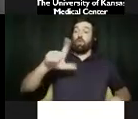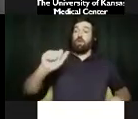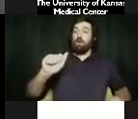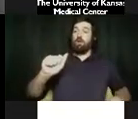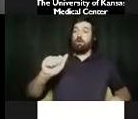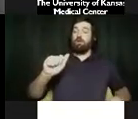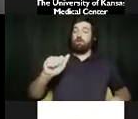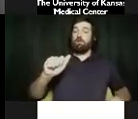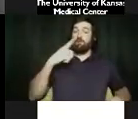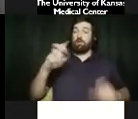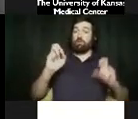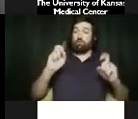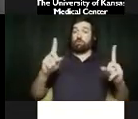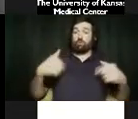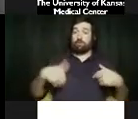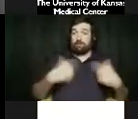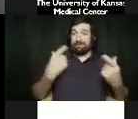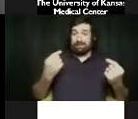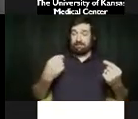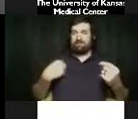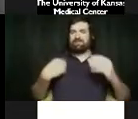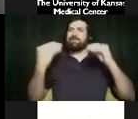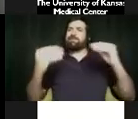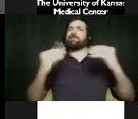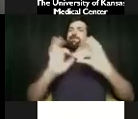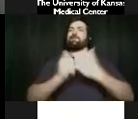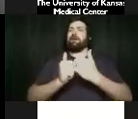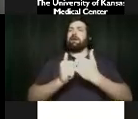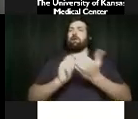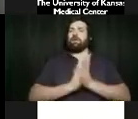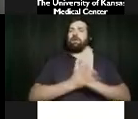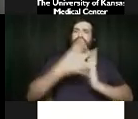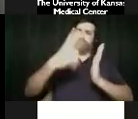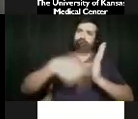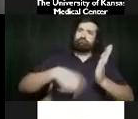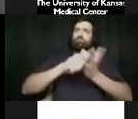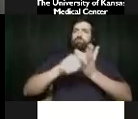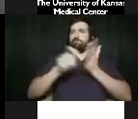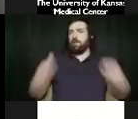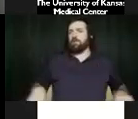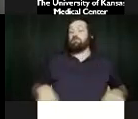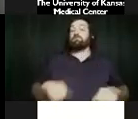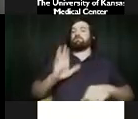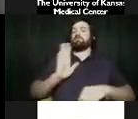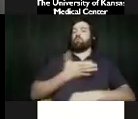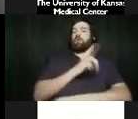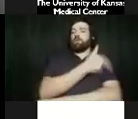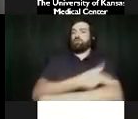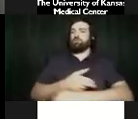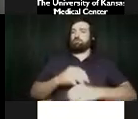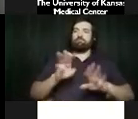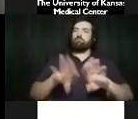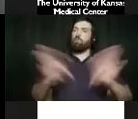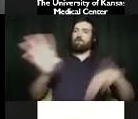of education is literacy training. This is our classroom at the hospital. We open it up at 4 p.m. every